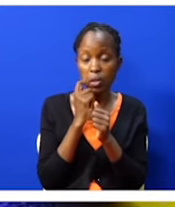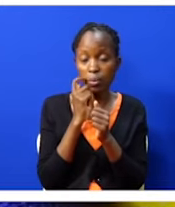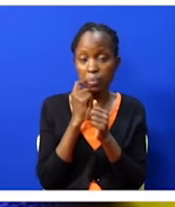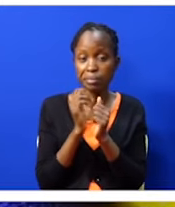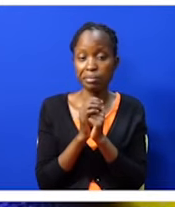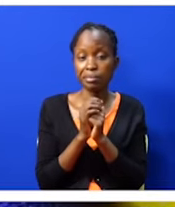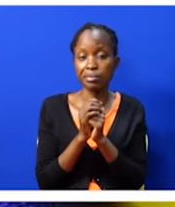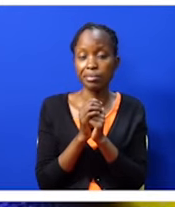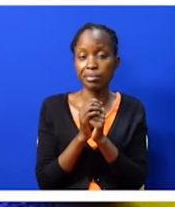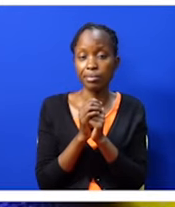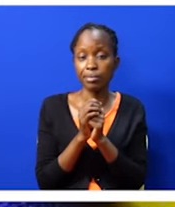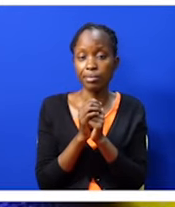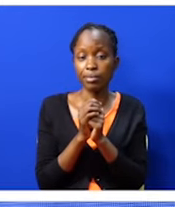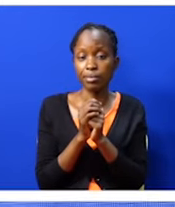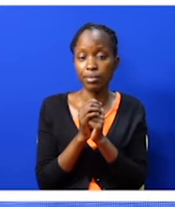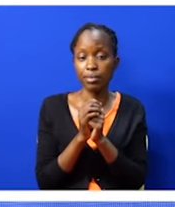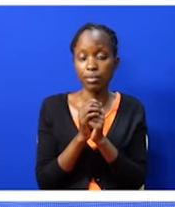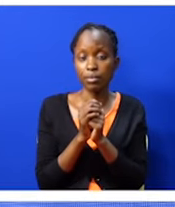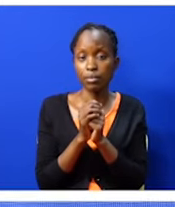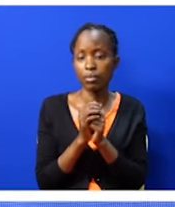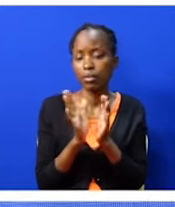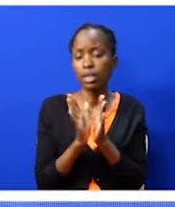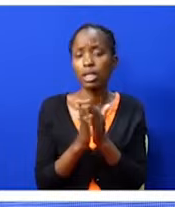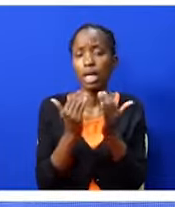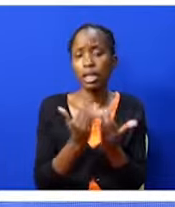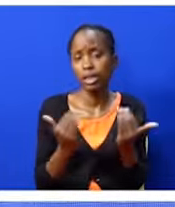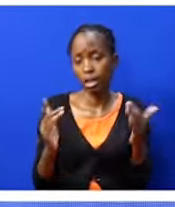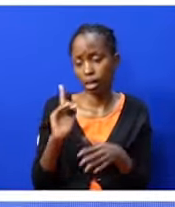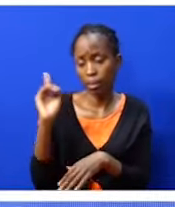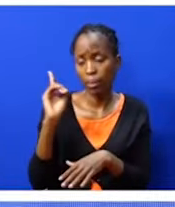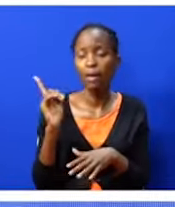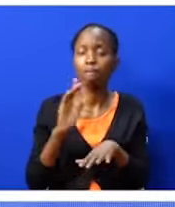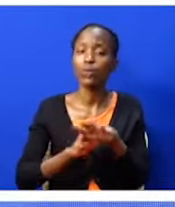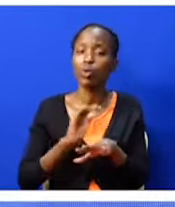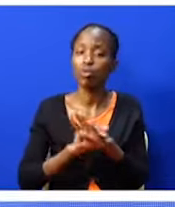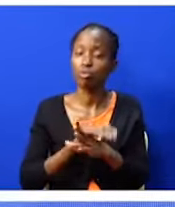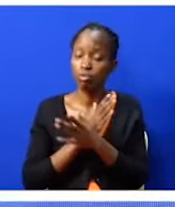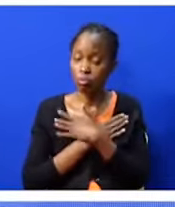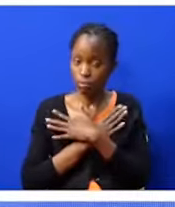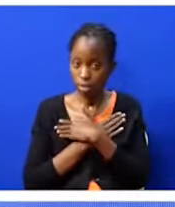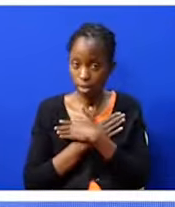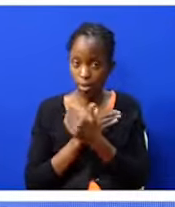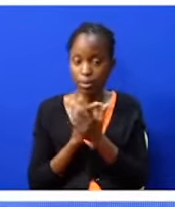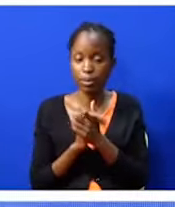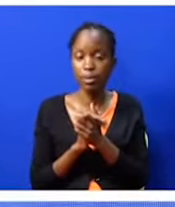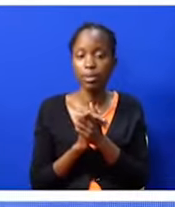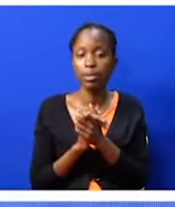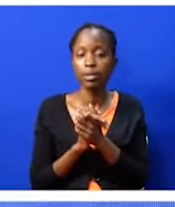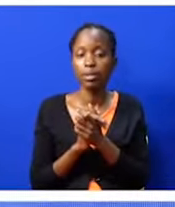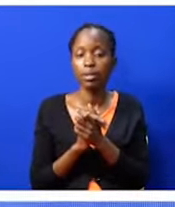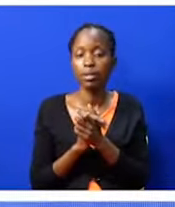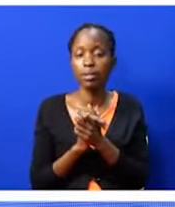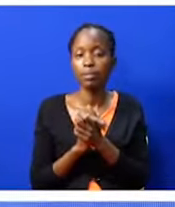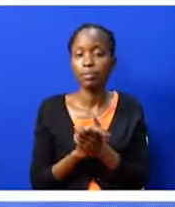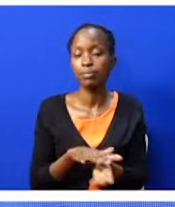these children, they are friends. These children are very good friends. And I have this